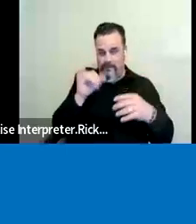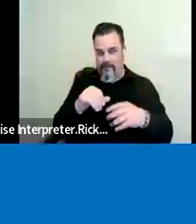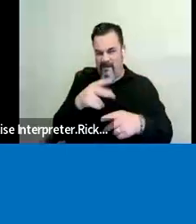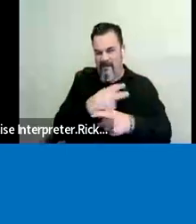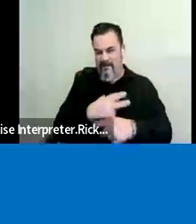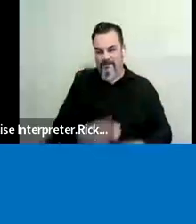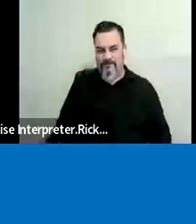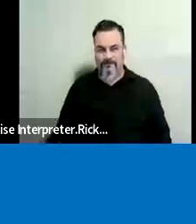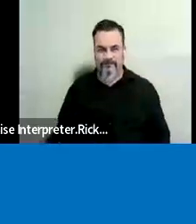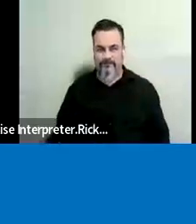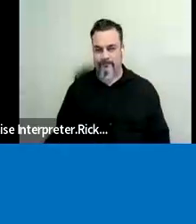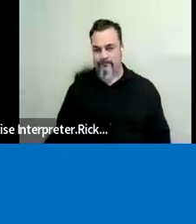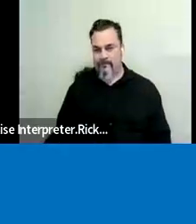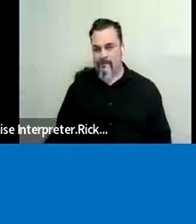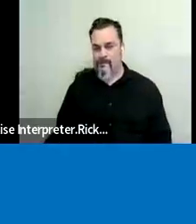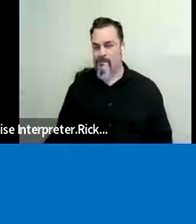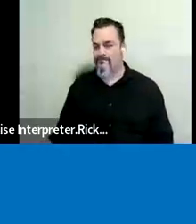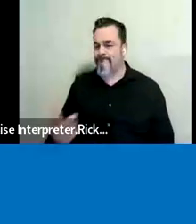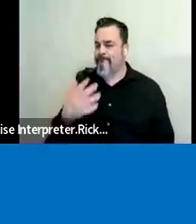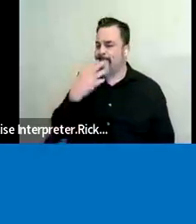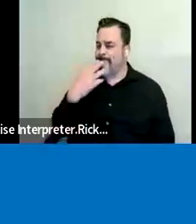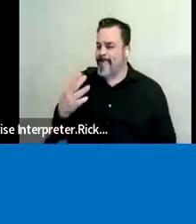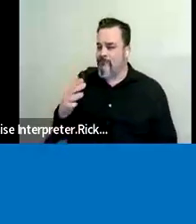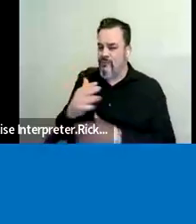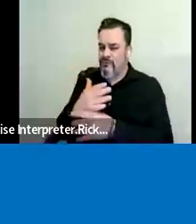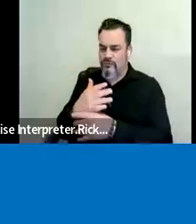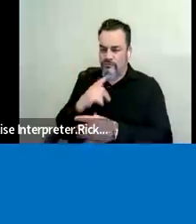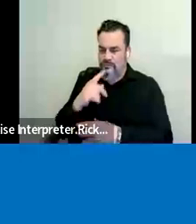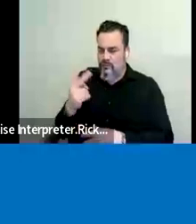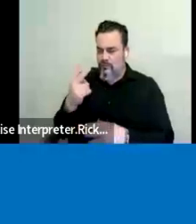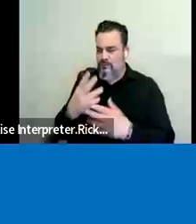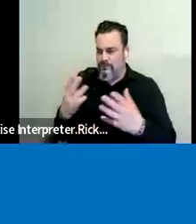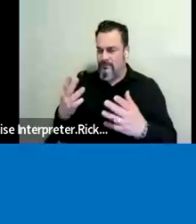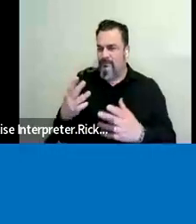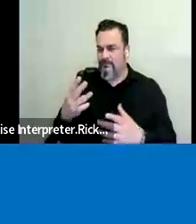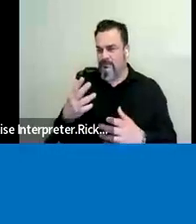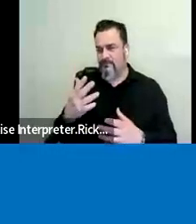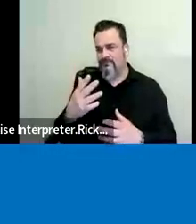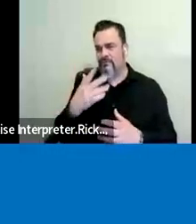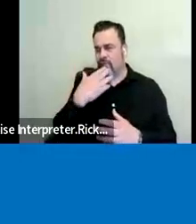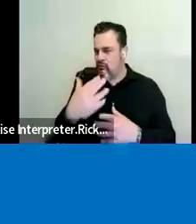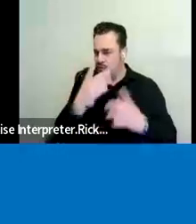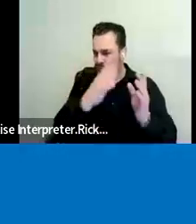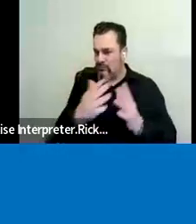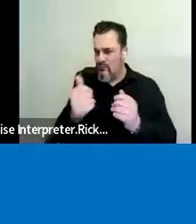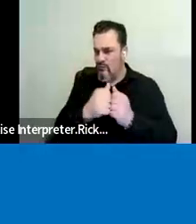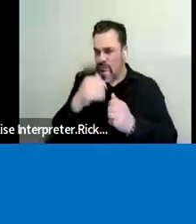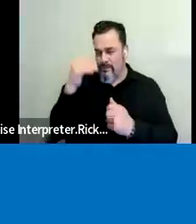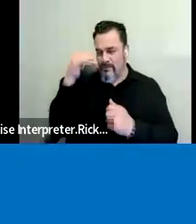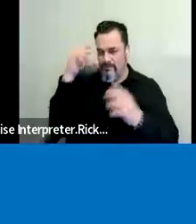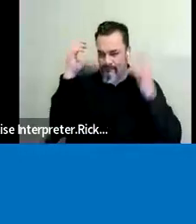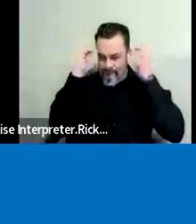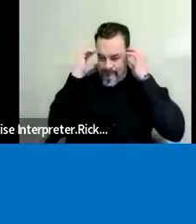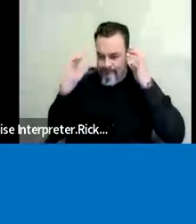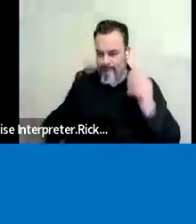space. Thank you for sharing those. Those are two really great things to lift up. One, a great strategy, right, with the headphones